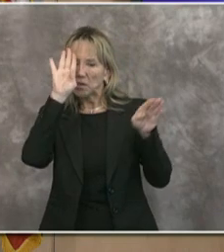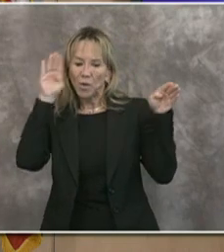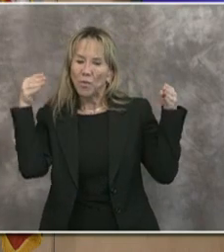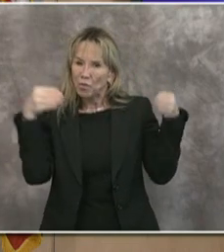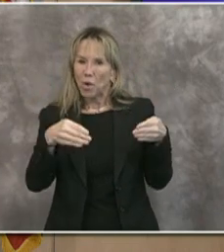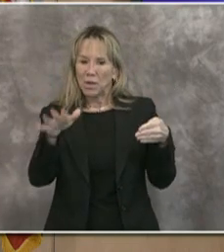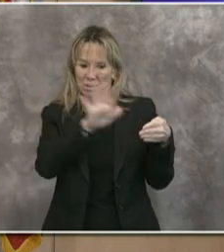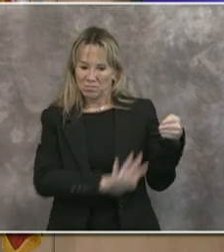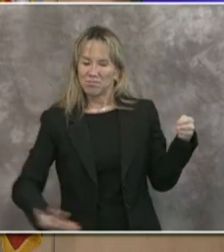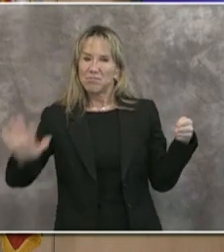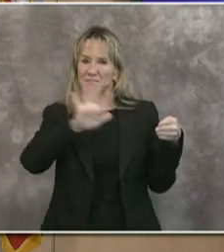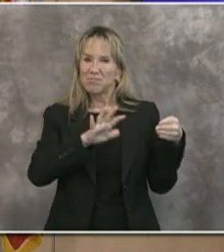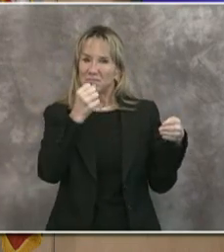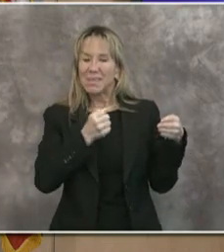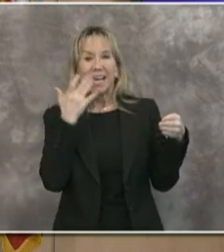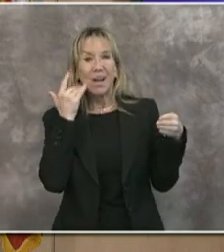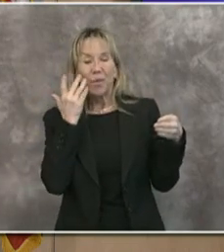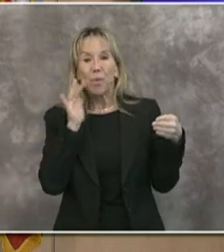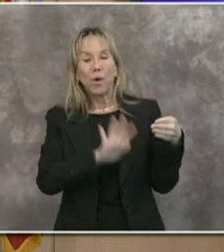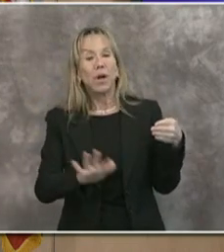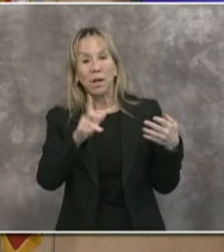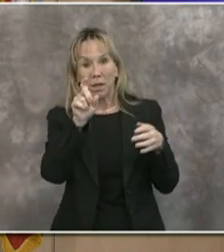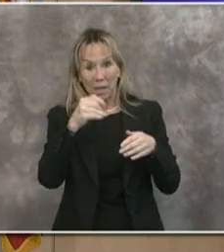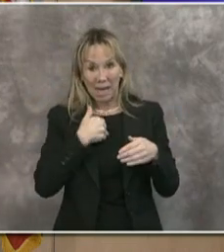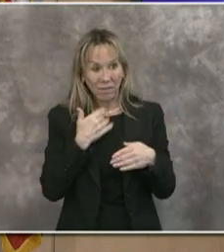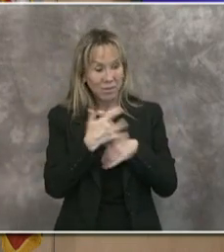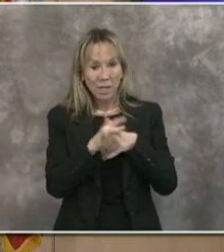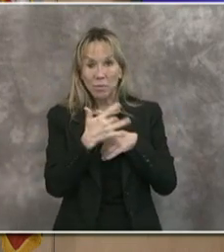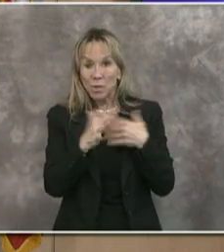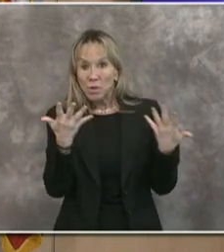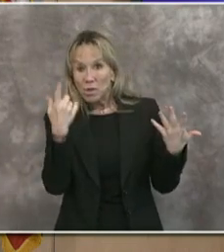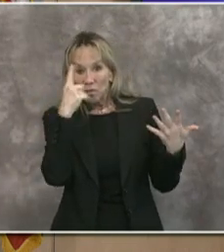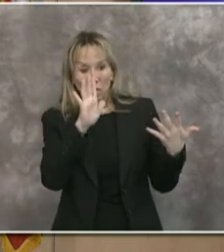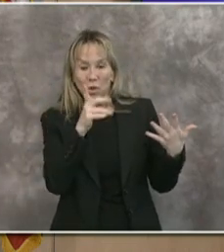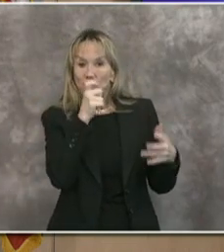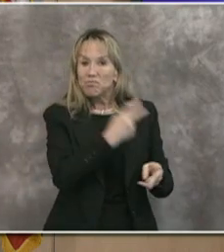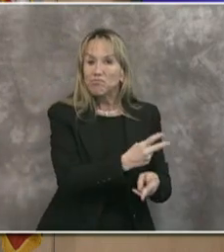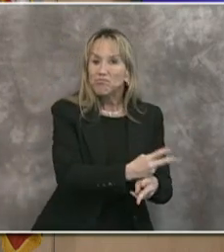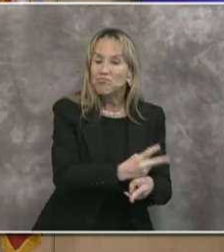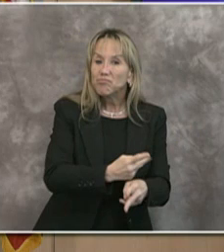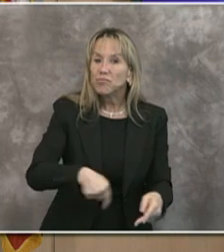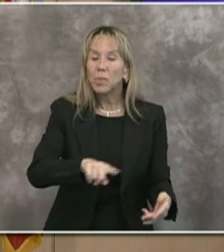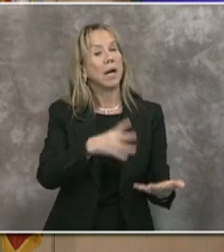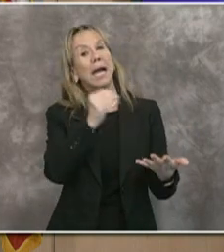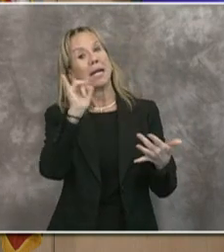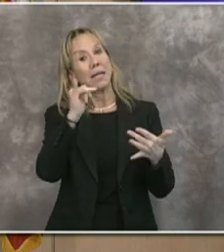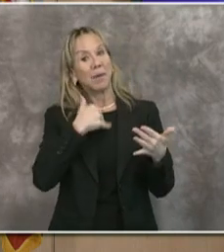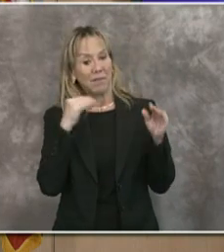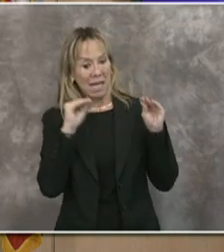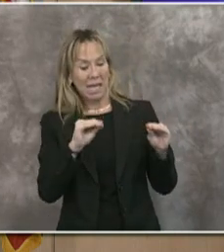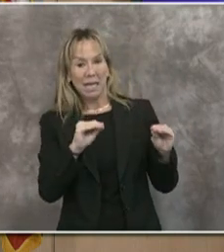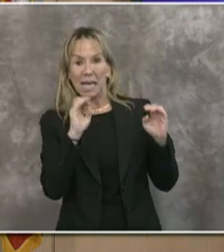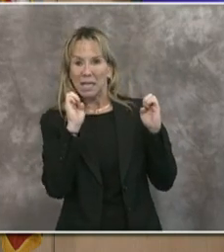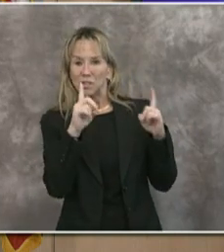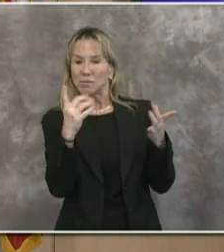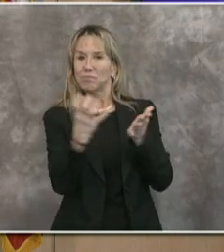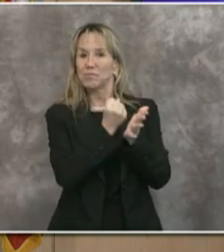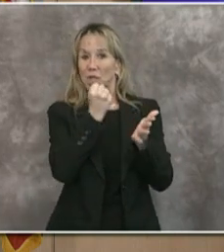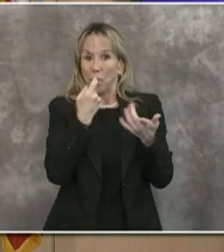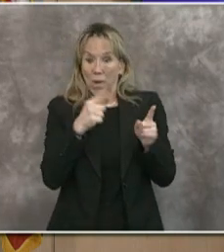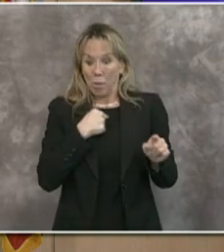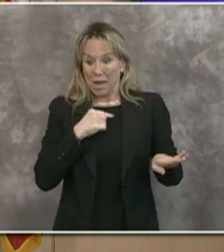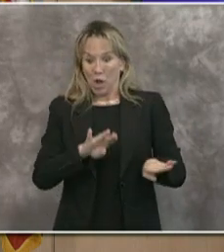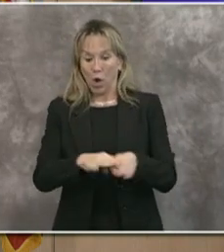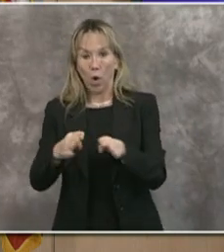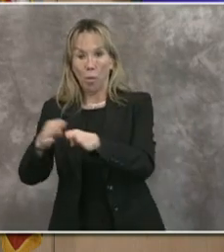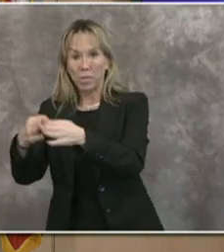as a region is the availability of child care and educational opportunities as we begin to reopen our economy. There's a lot of groups working